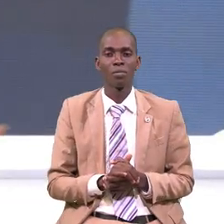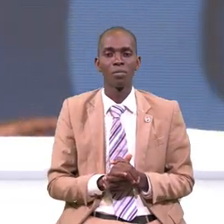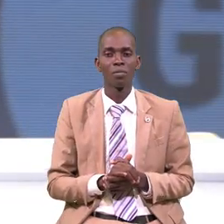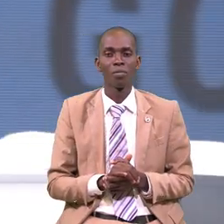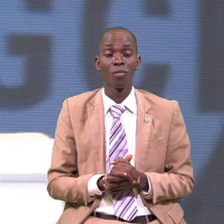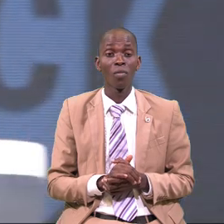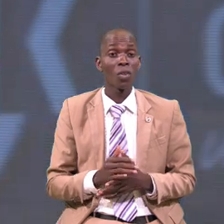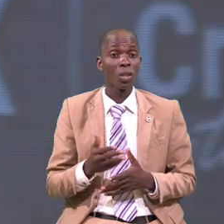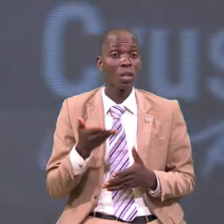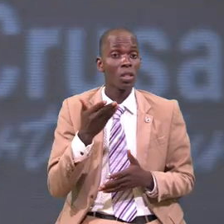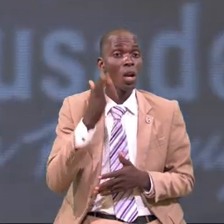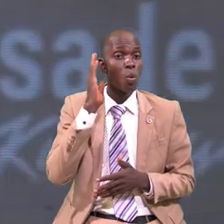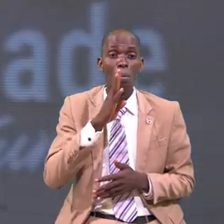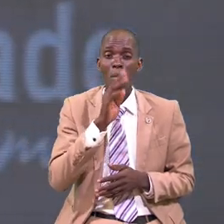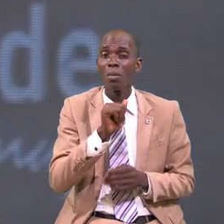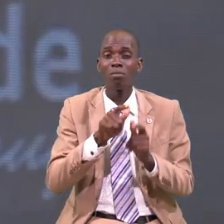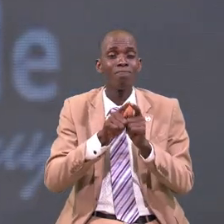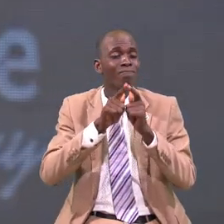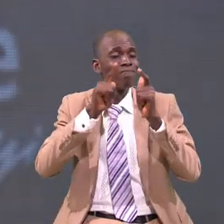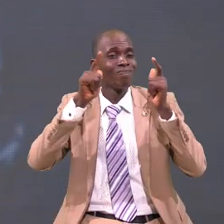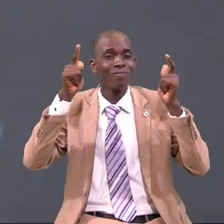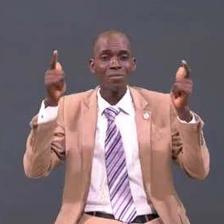There's going to be a great tribulation after the rapture.